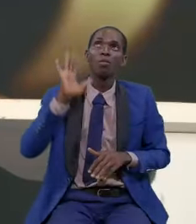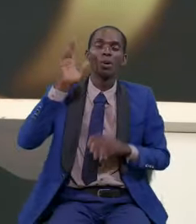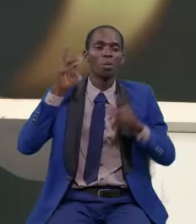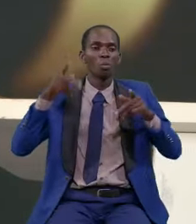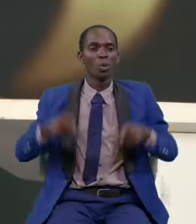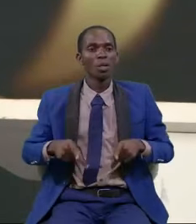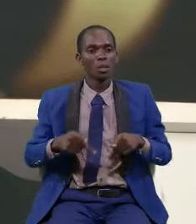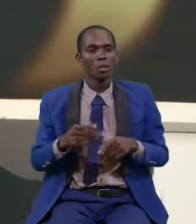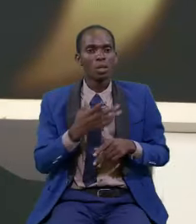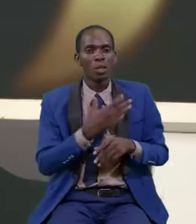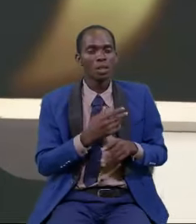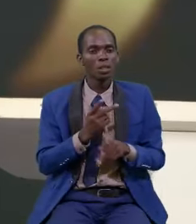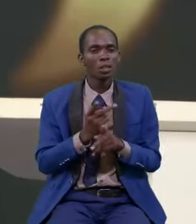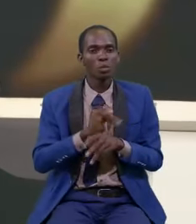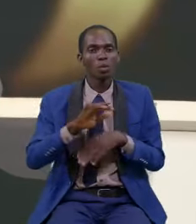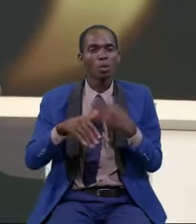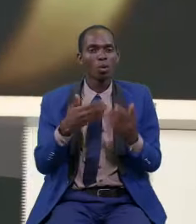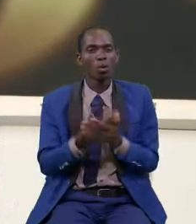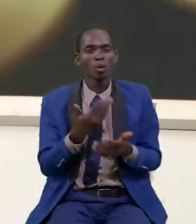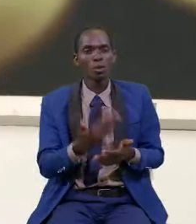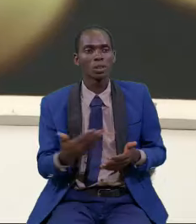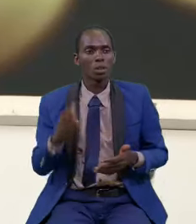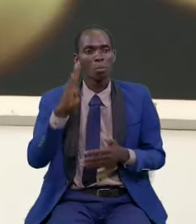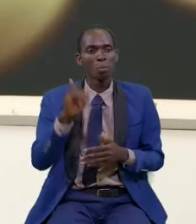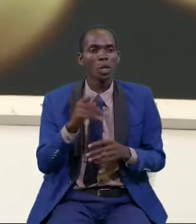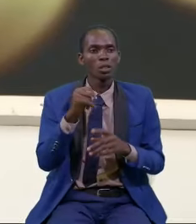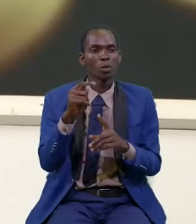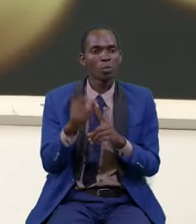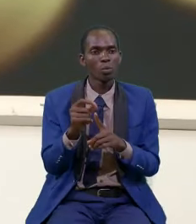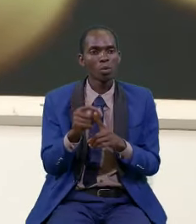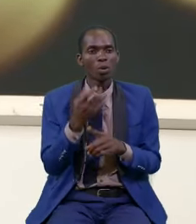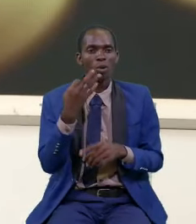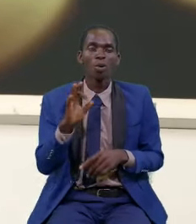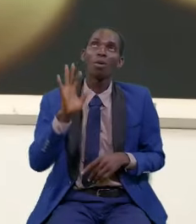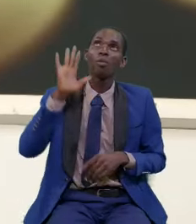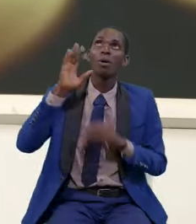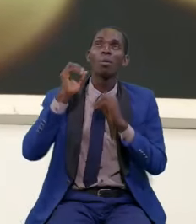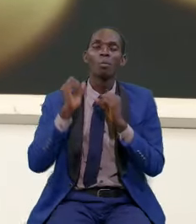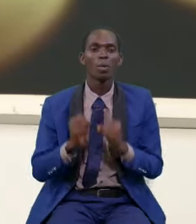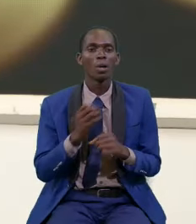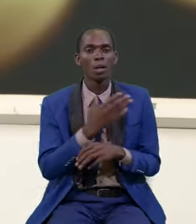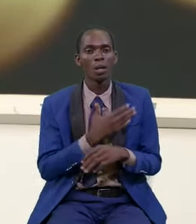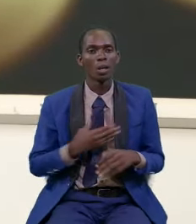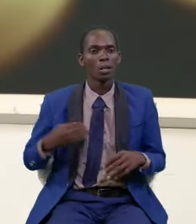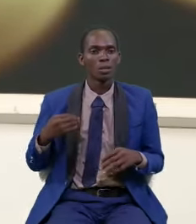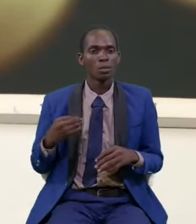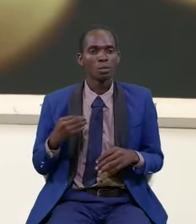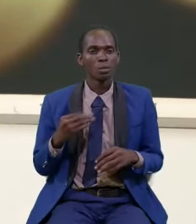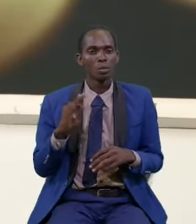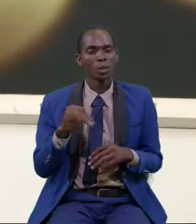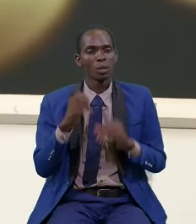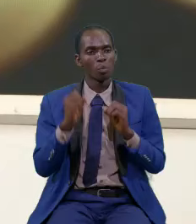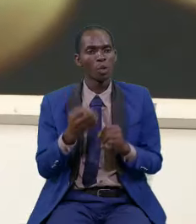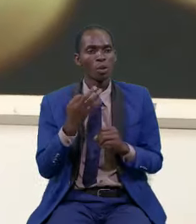word of his power and by the power of his word. When